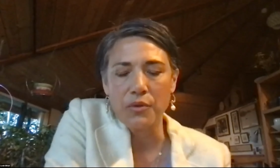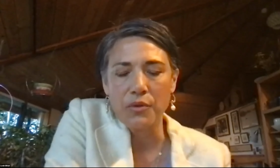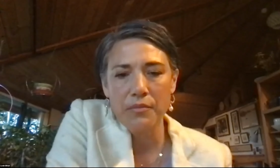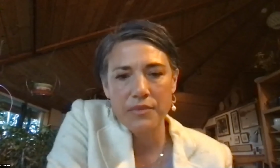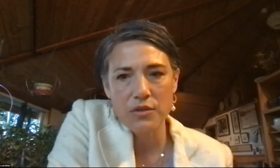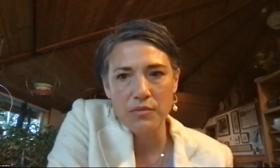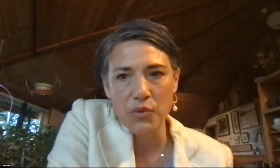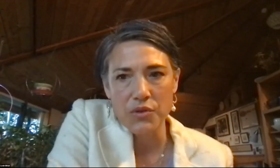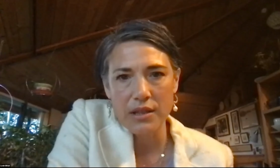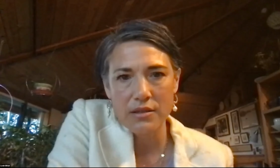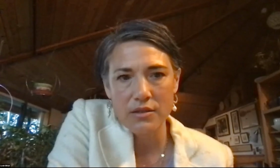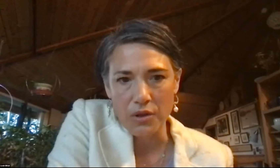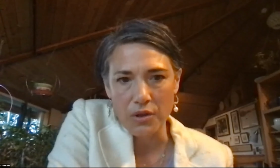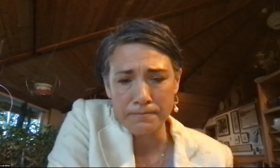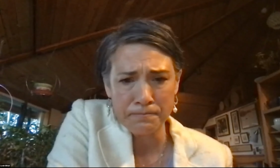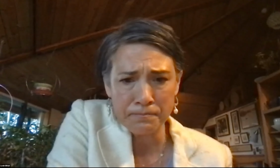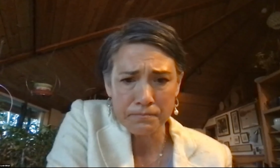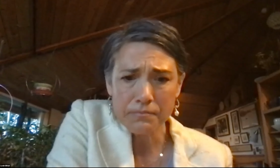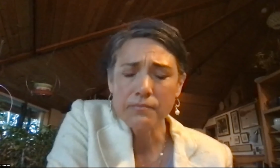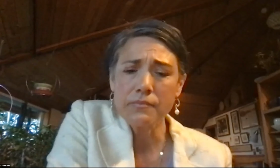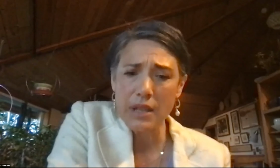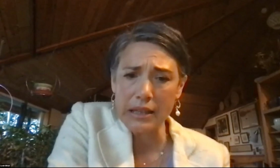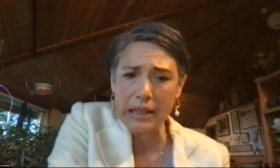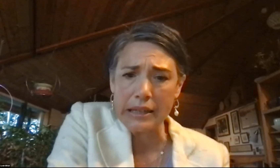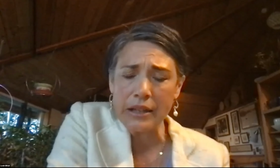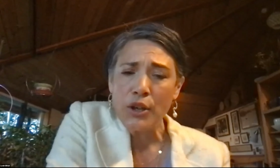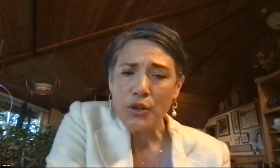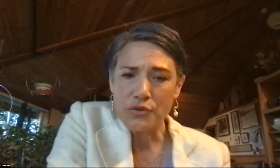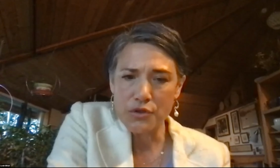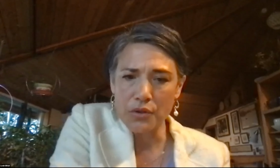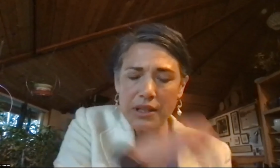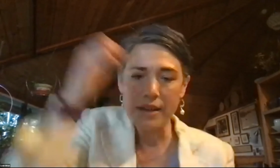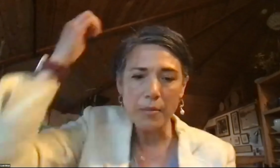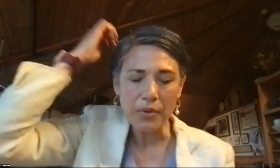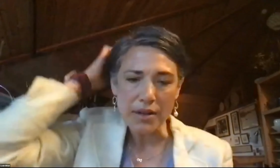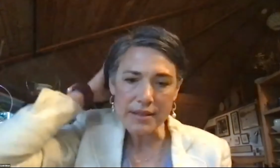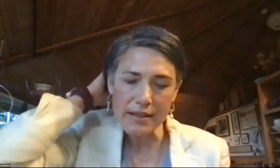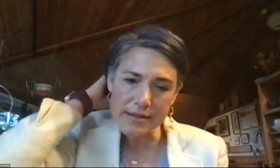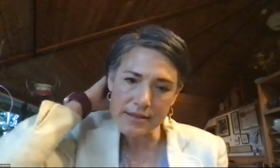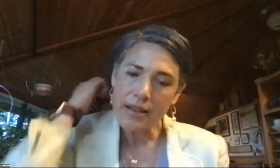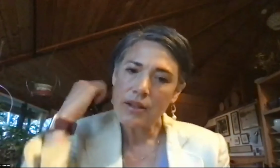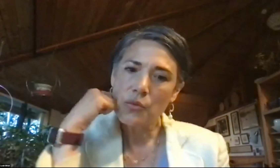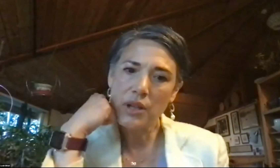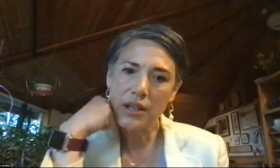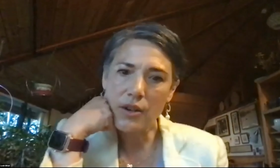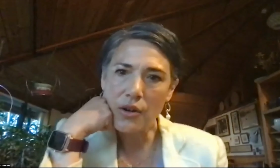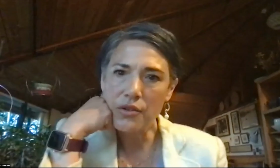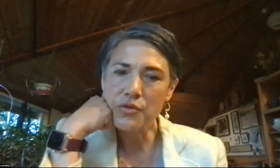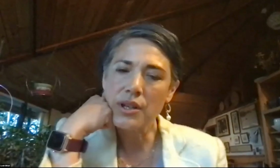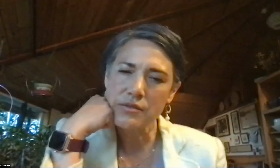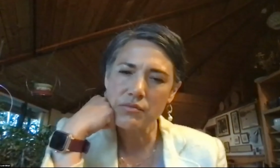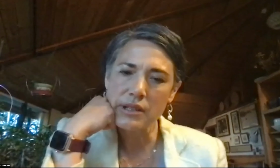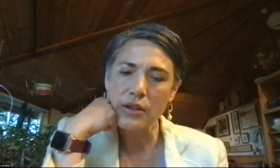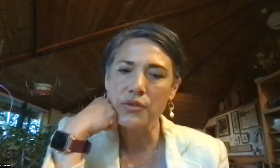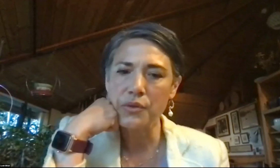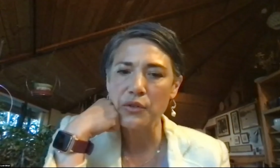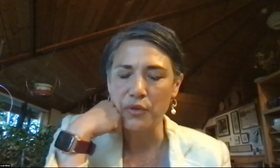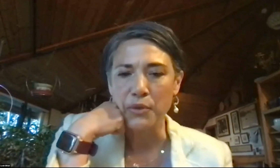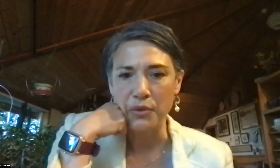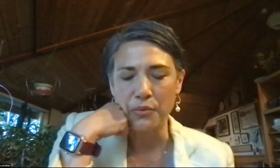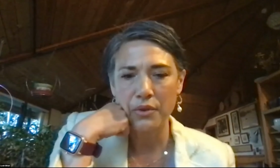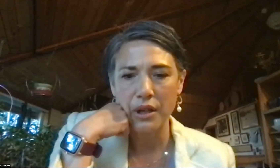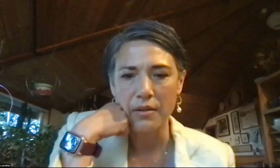the room that you would most like to join. Again, during that process, we are trying to really also